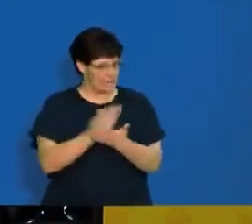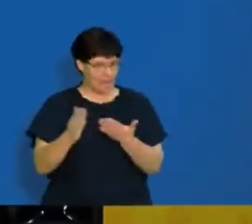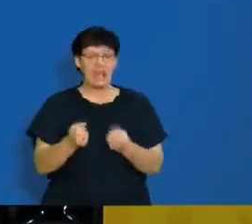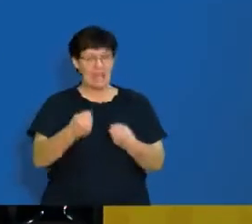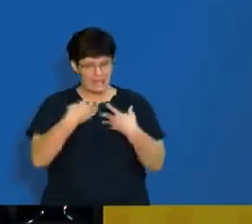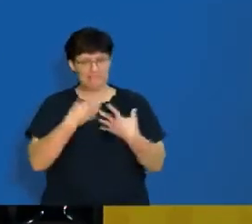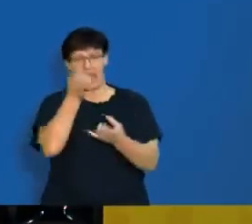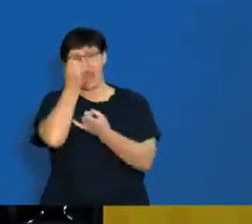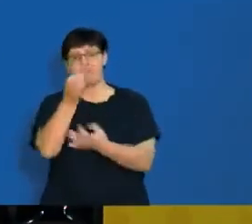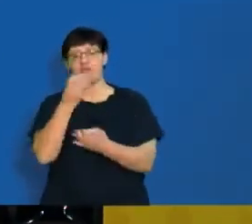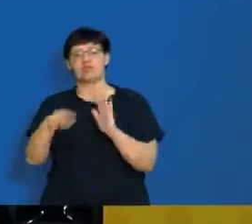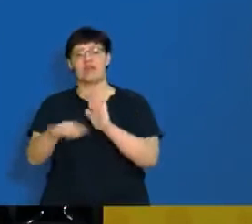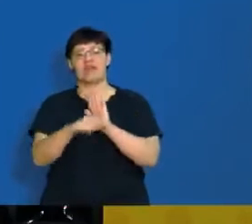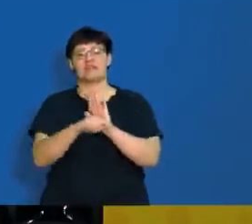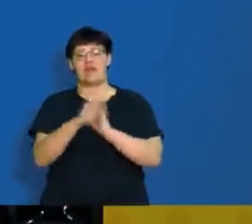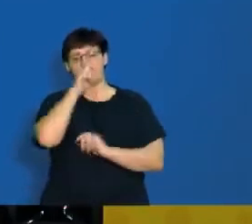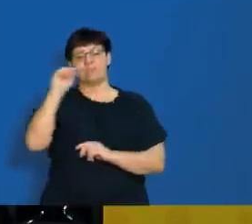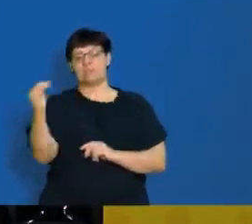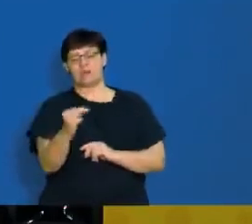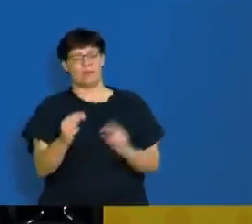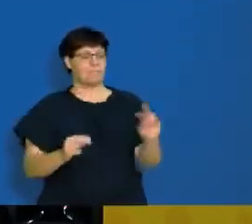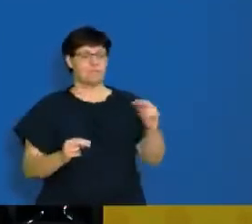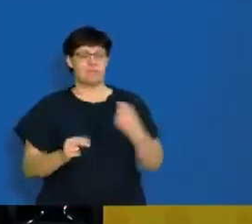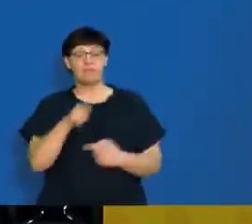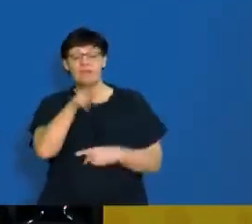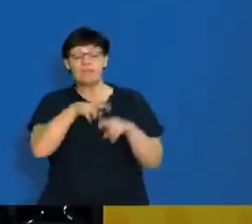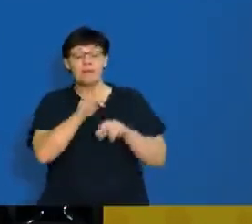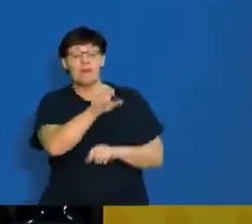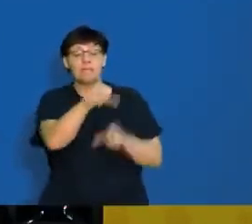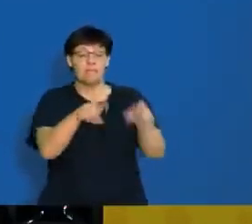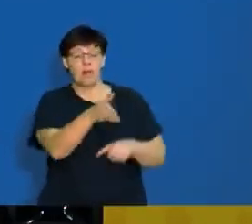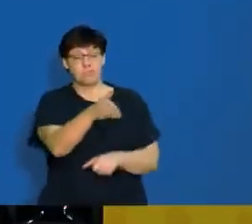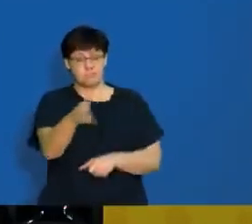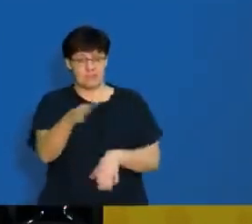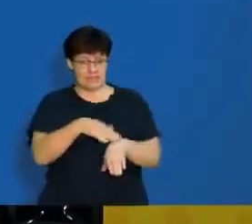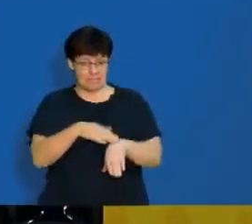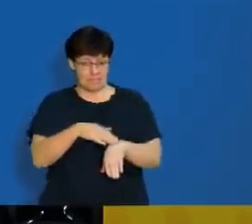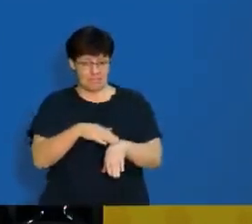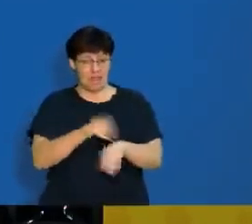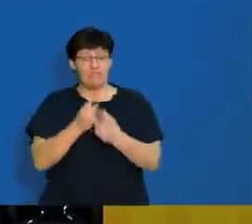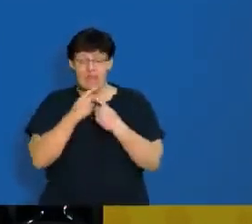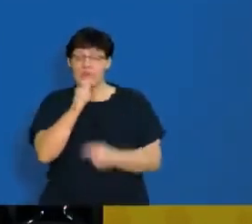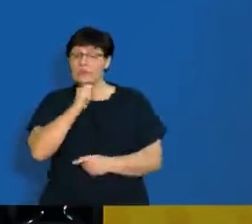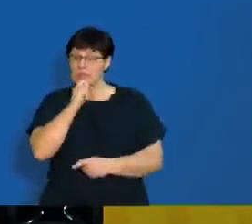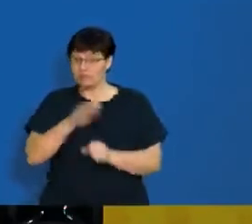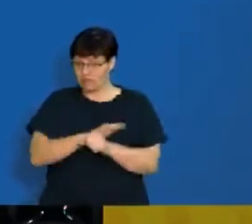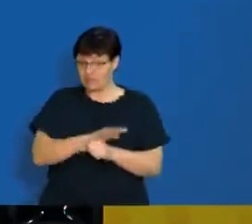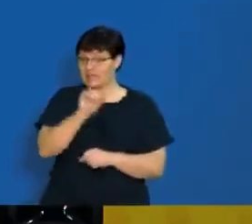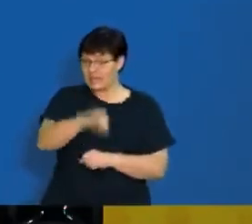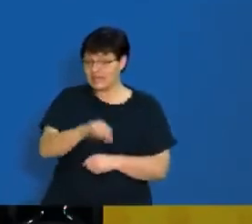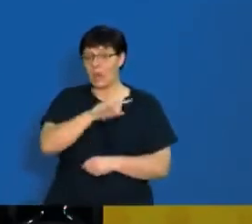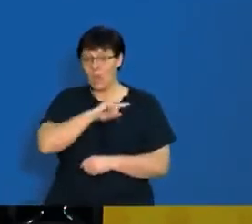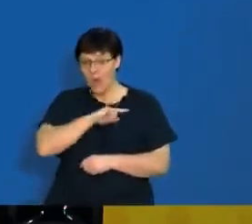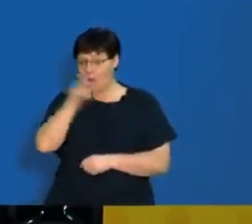you negative perspectives of the people at the time. And that source is useful in understanding what the